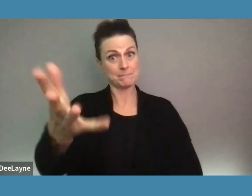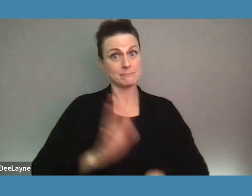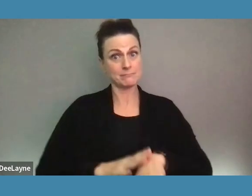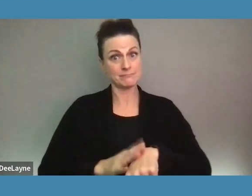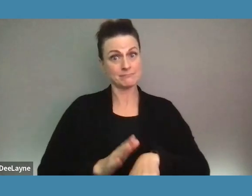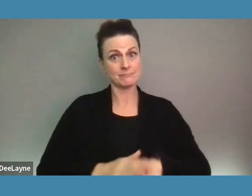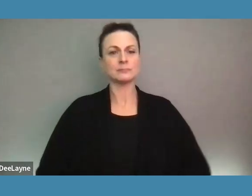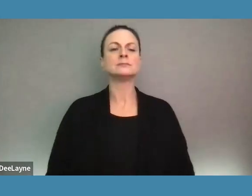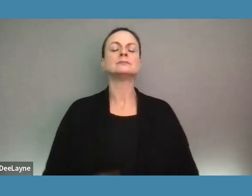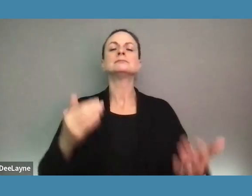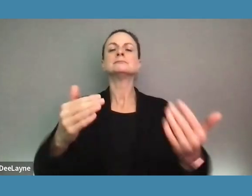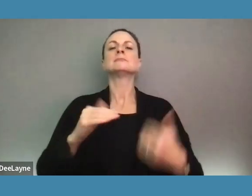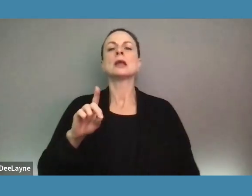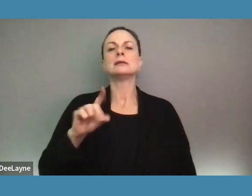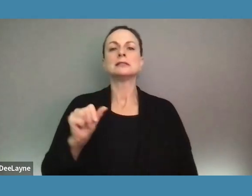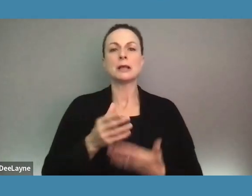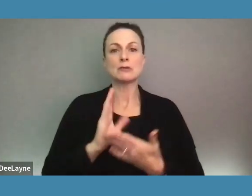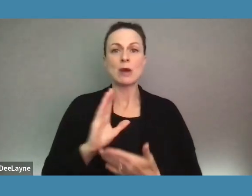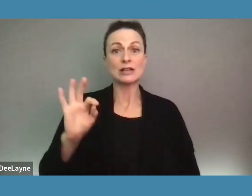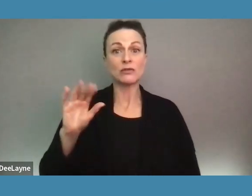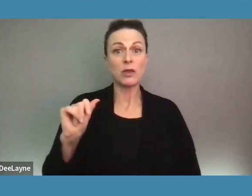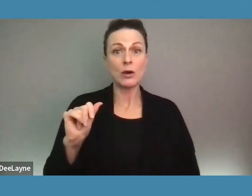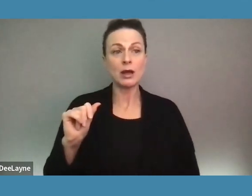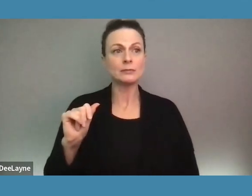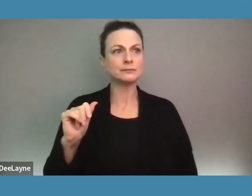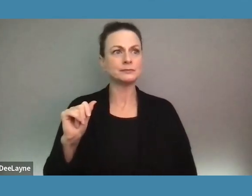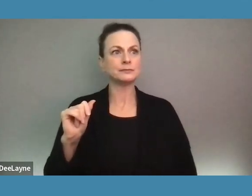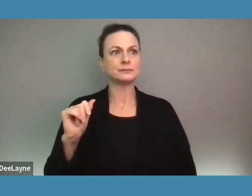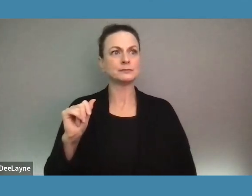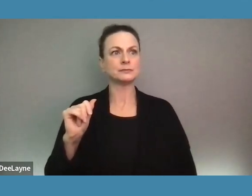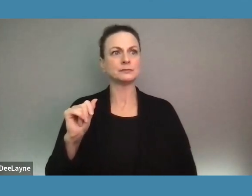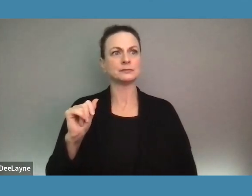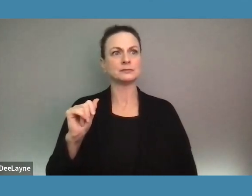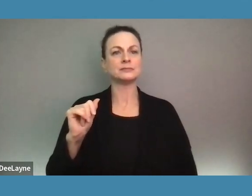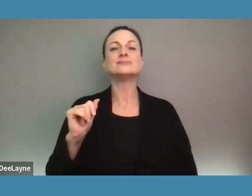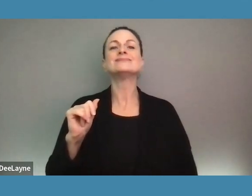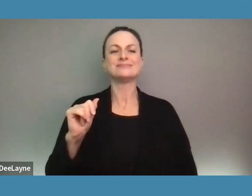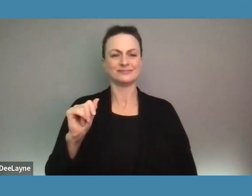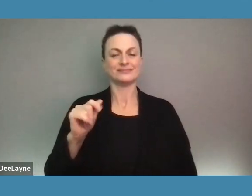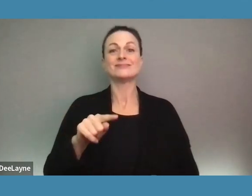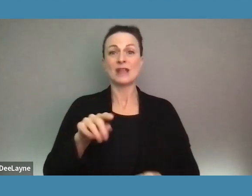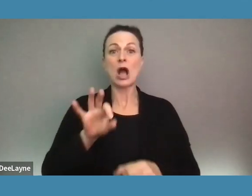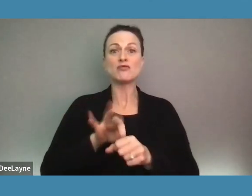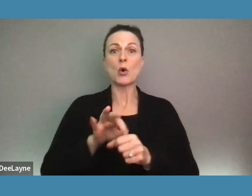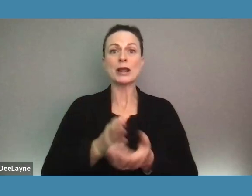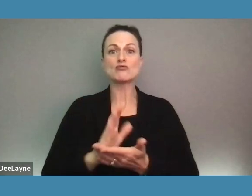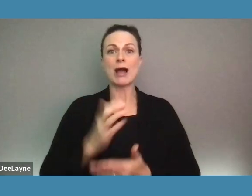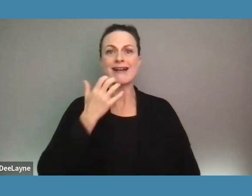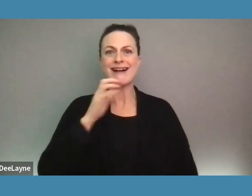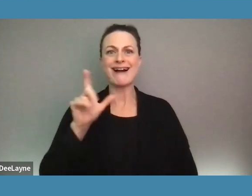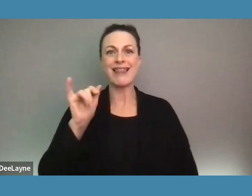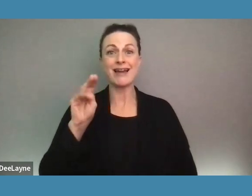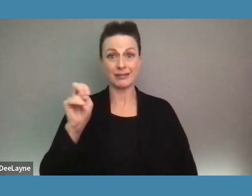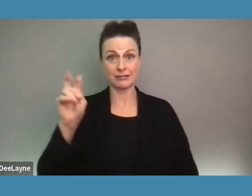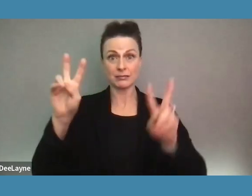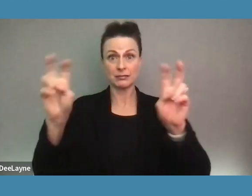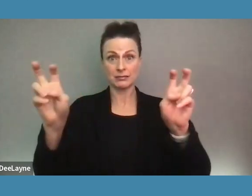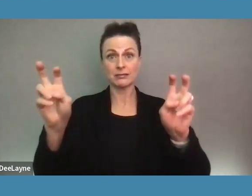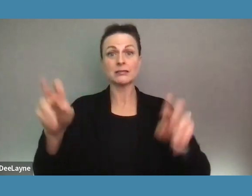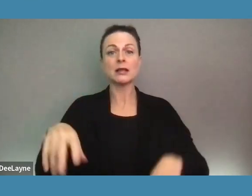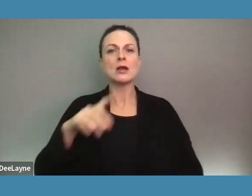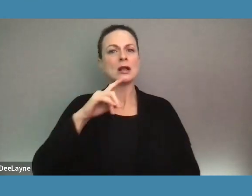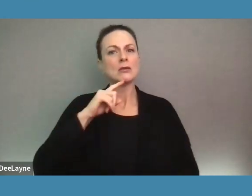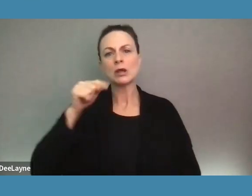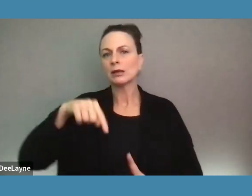So Disability Rights Florida has a voting rights hotline that really aims